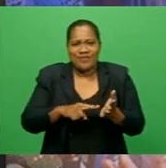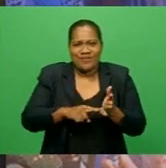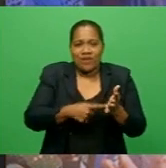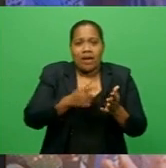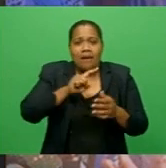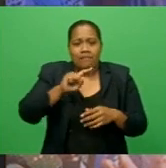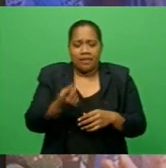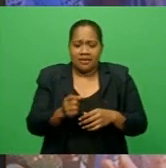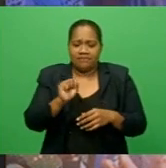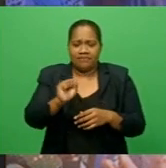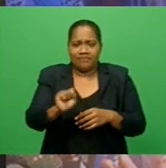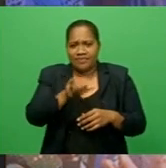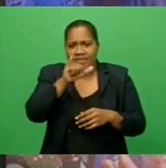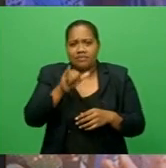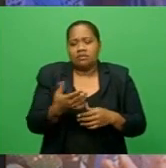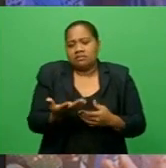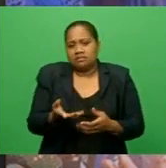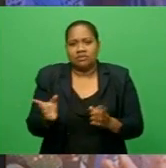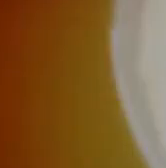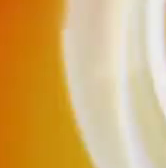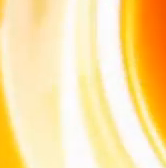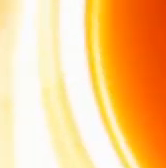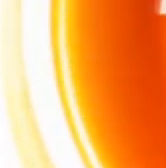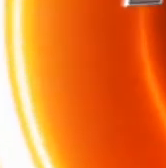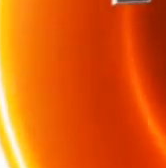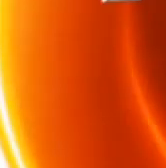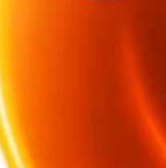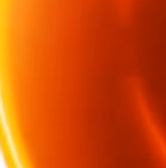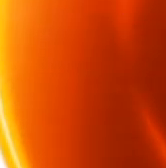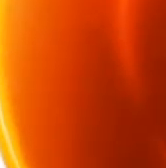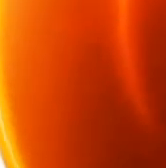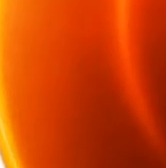destroyed him. More in this report.